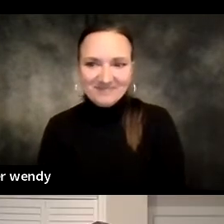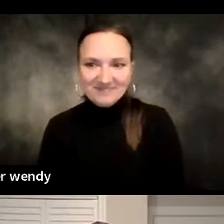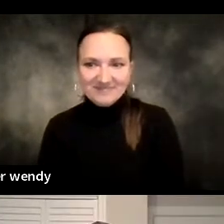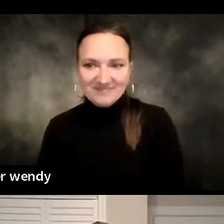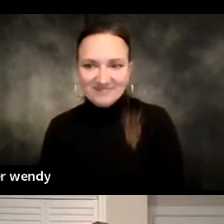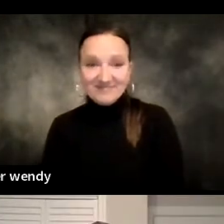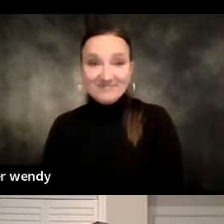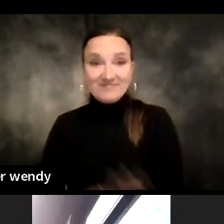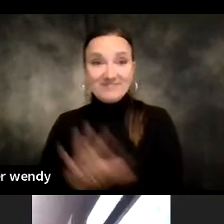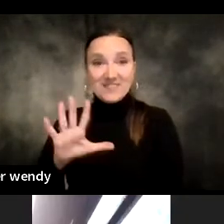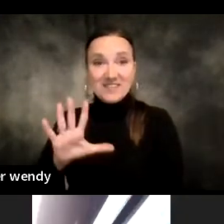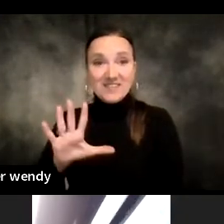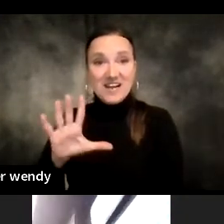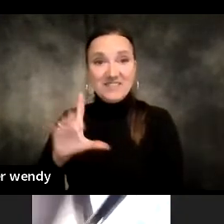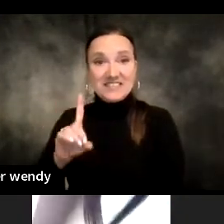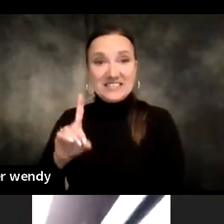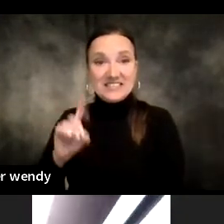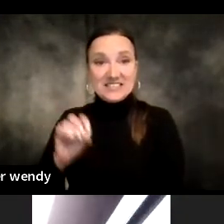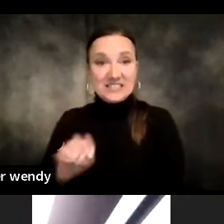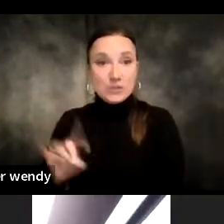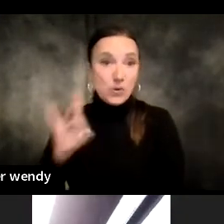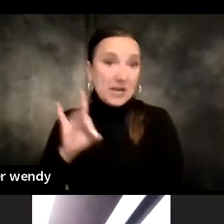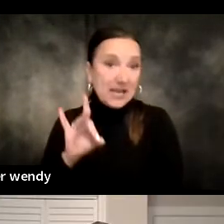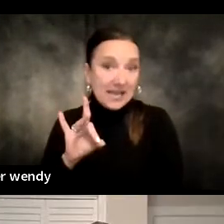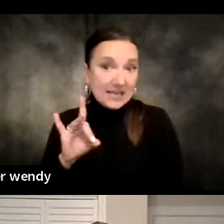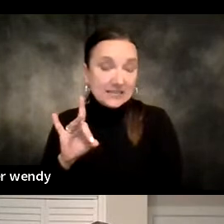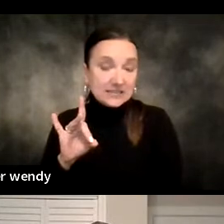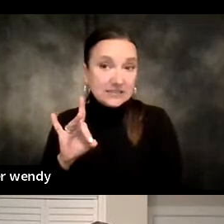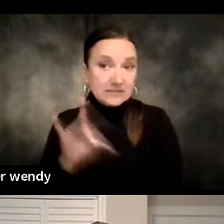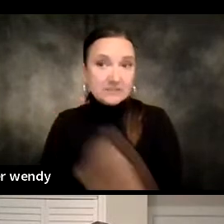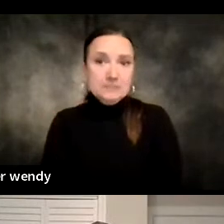Commissioner. 5D08.